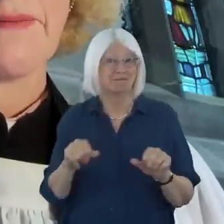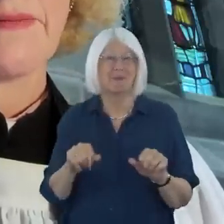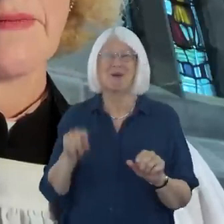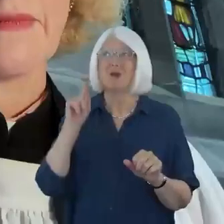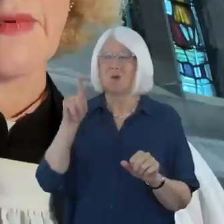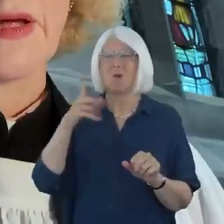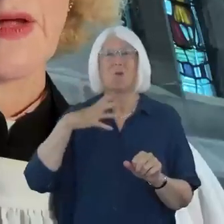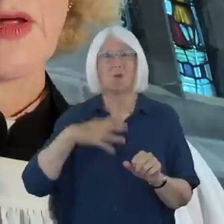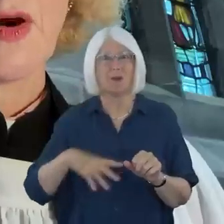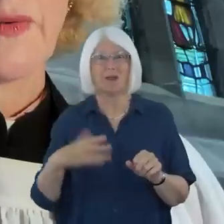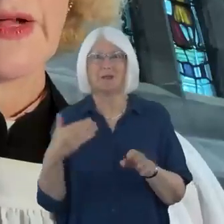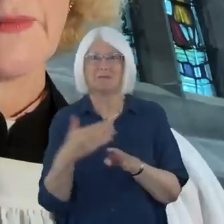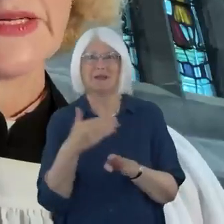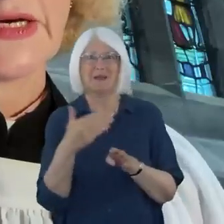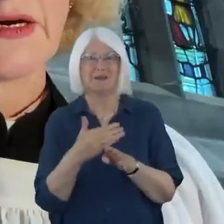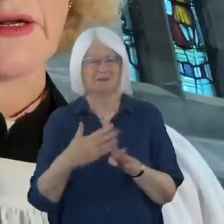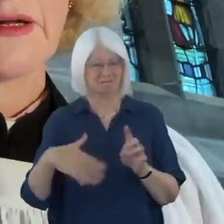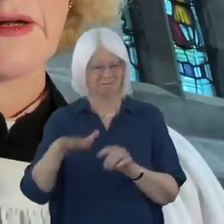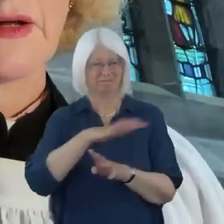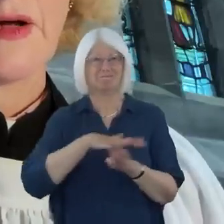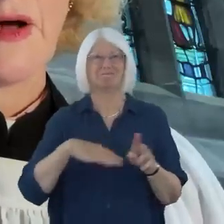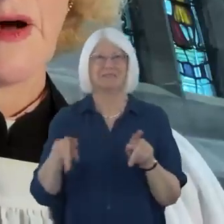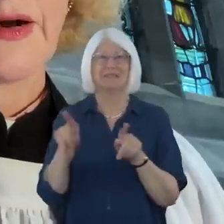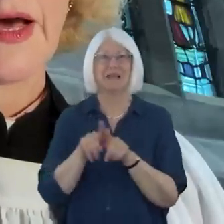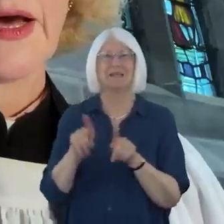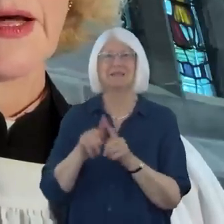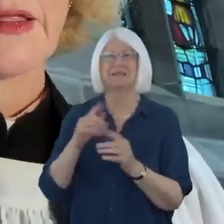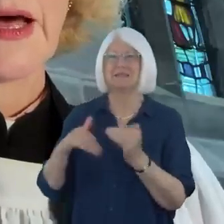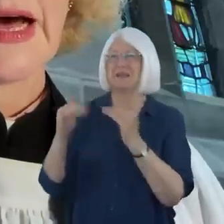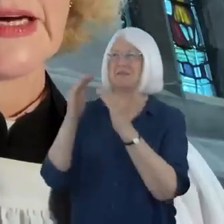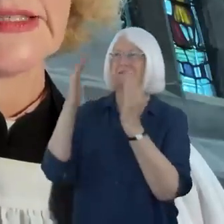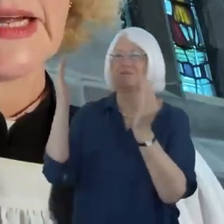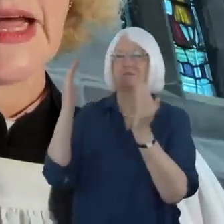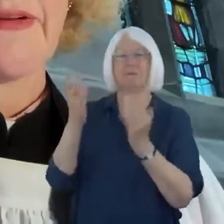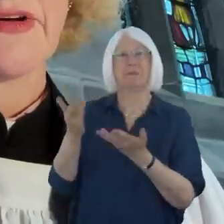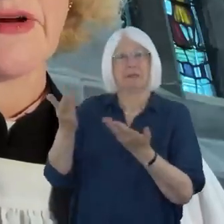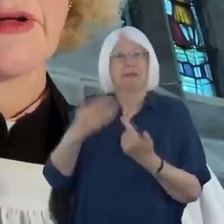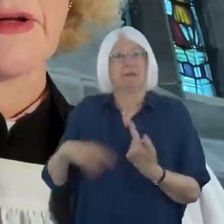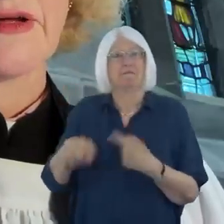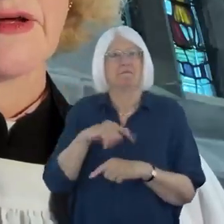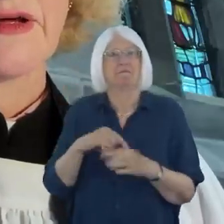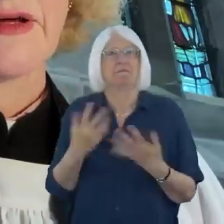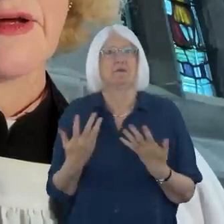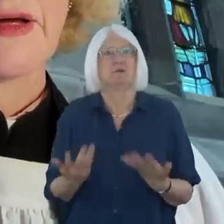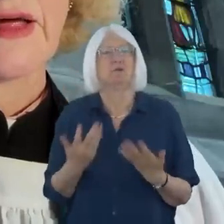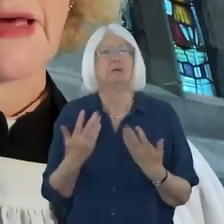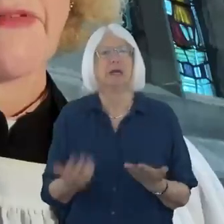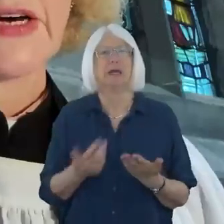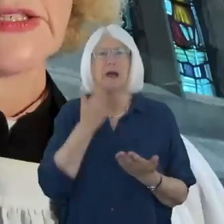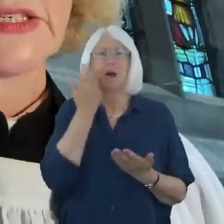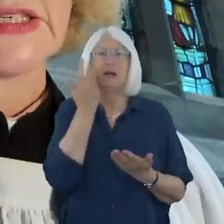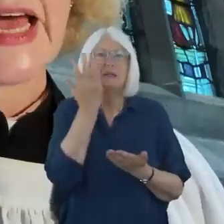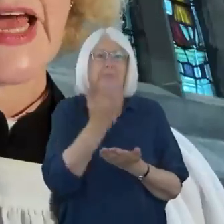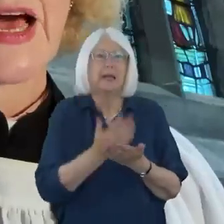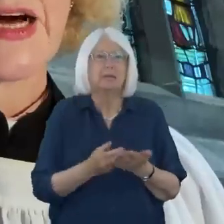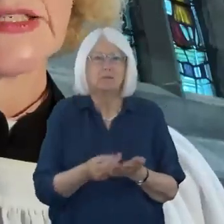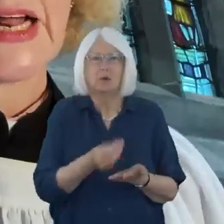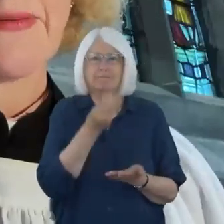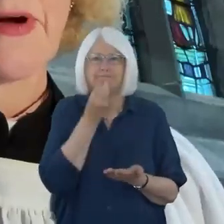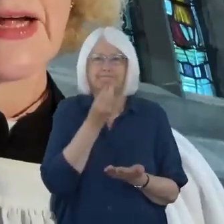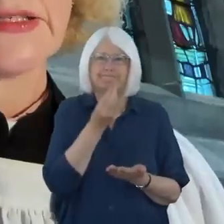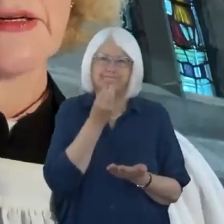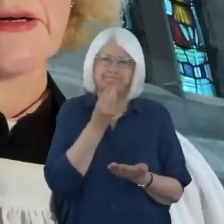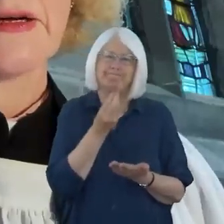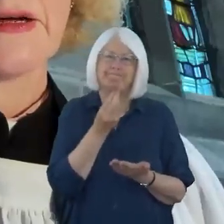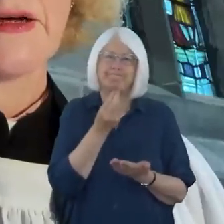kingdom come, your will be done, on earth as in heaven. Give us today our